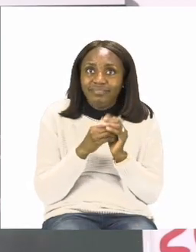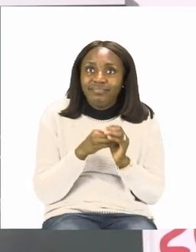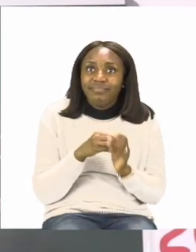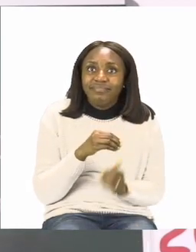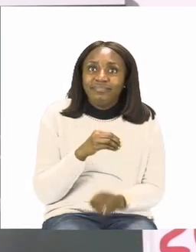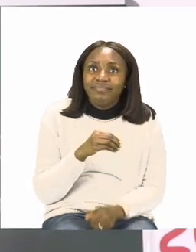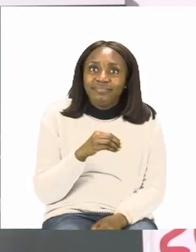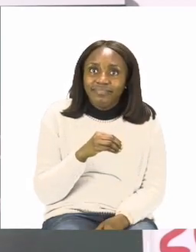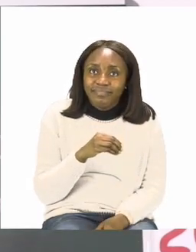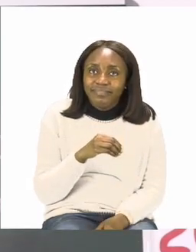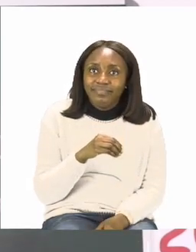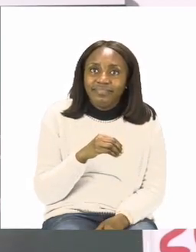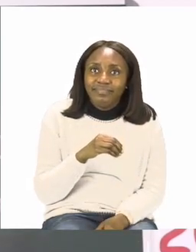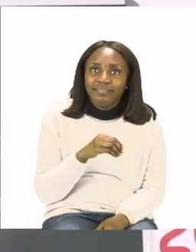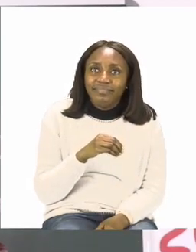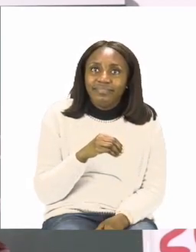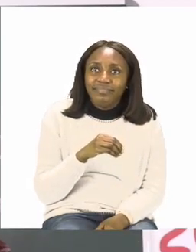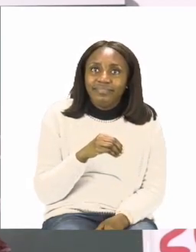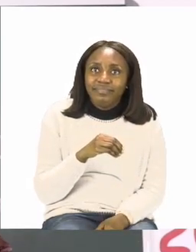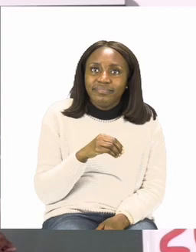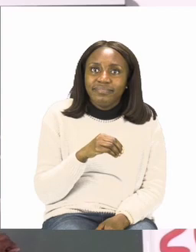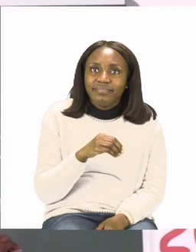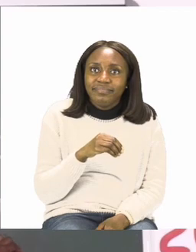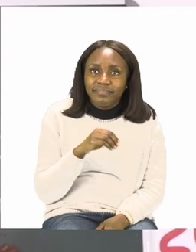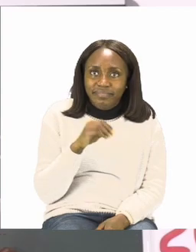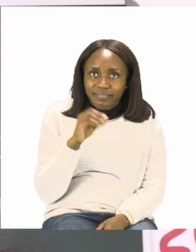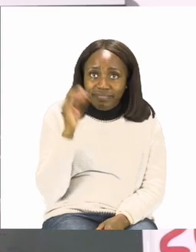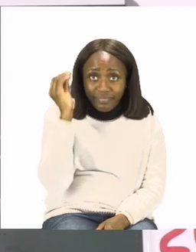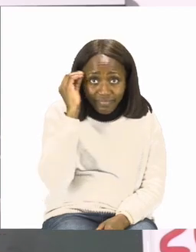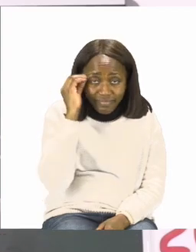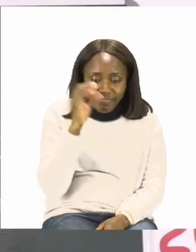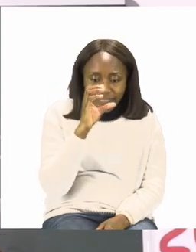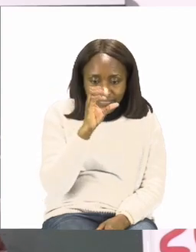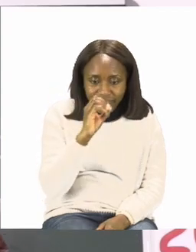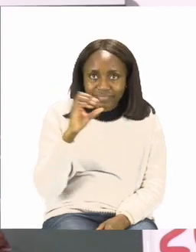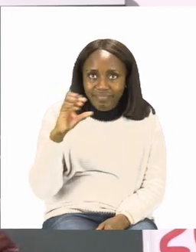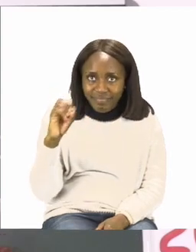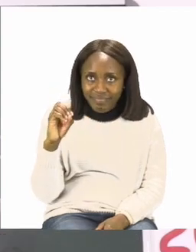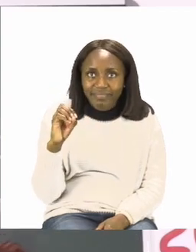we know that we have replaced them.